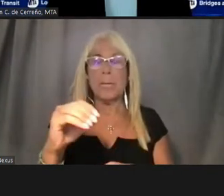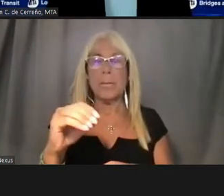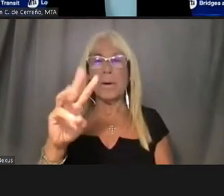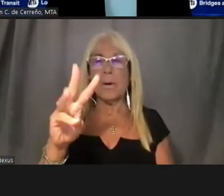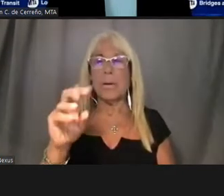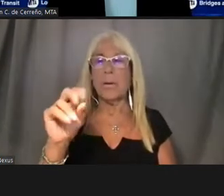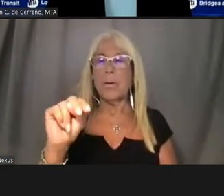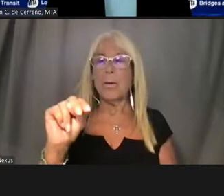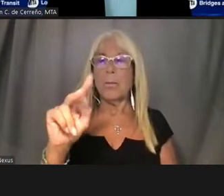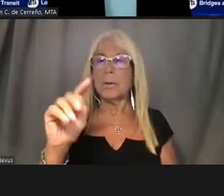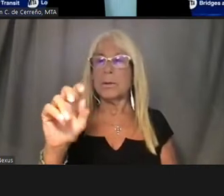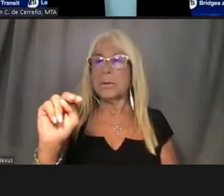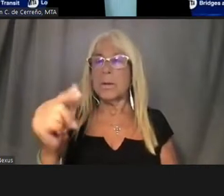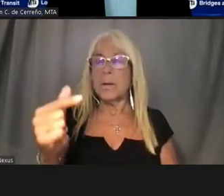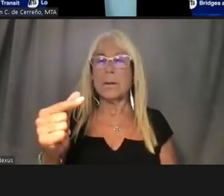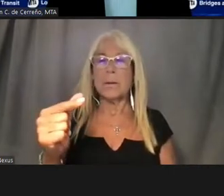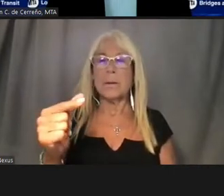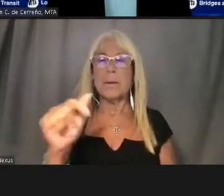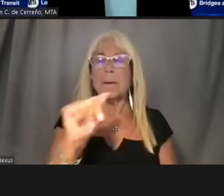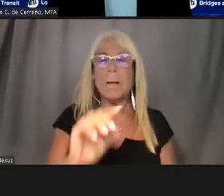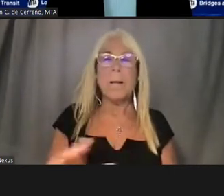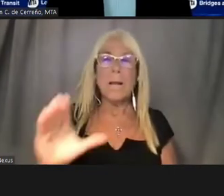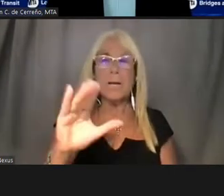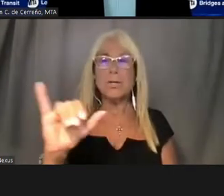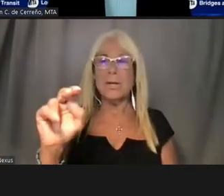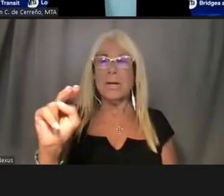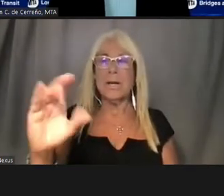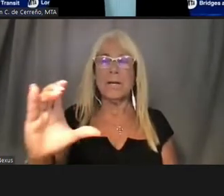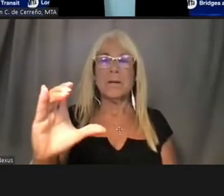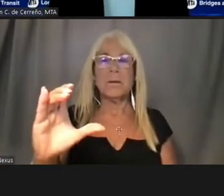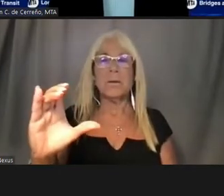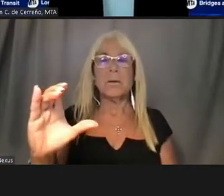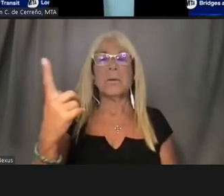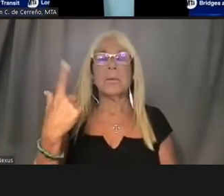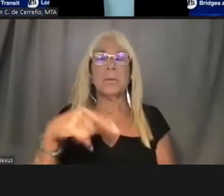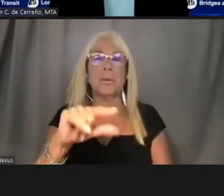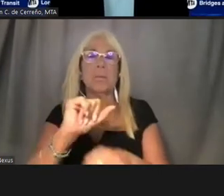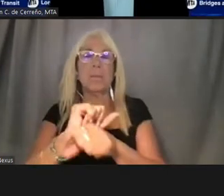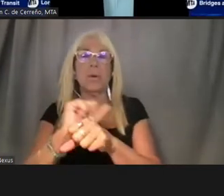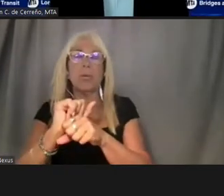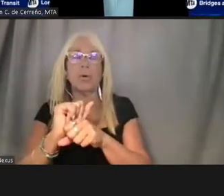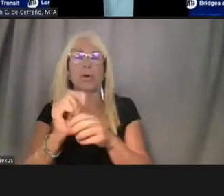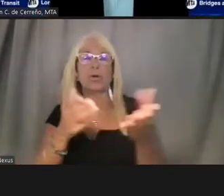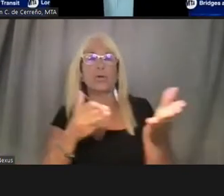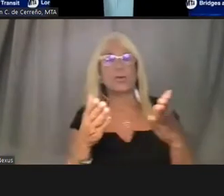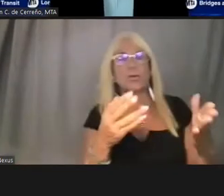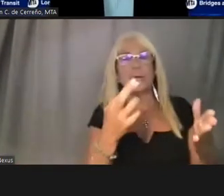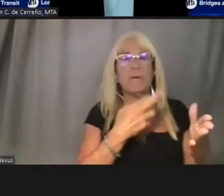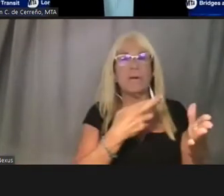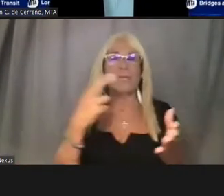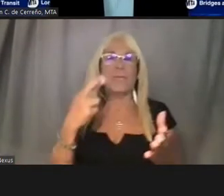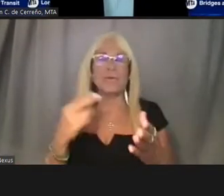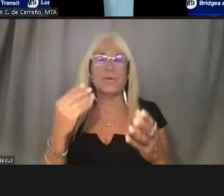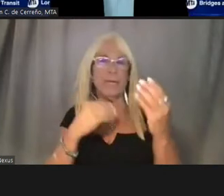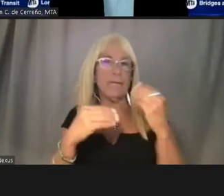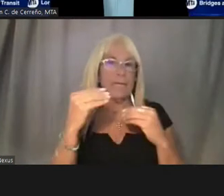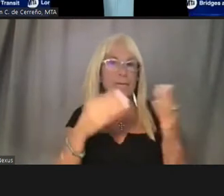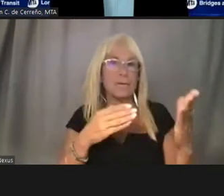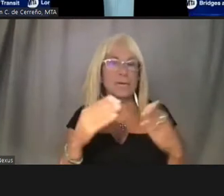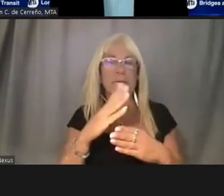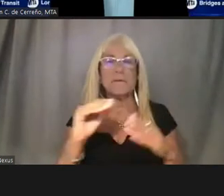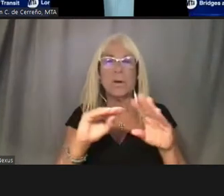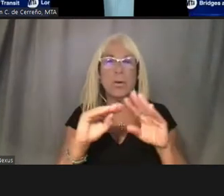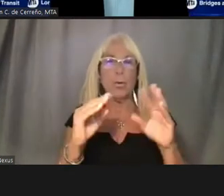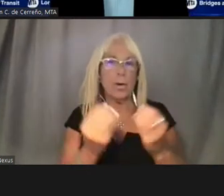food manufacturer in New York for nearly 50 years surfing restaurants Food Service organizations in the city